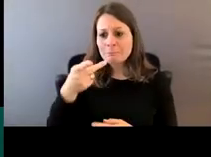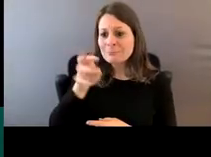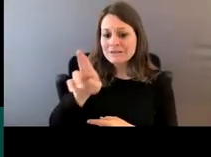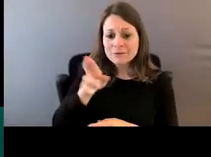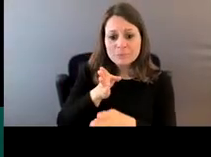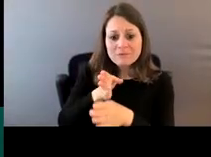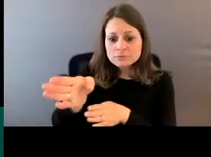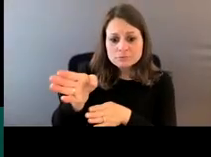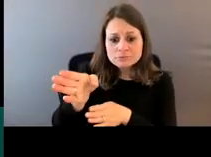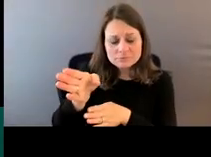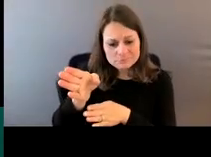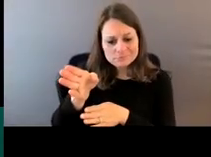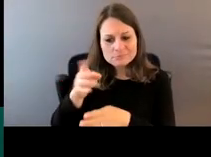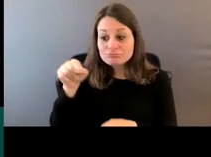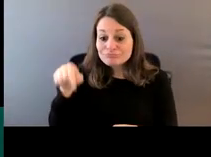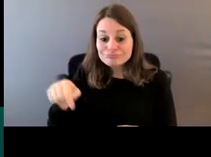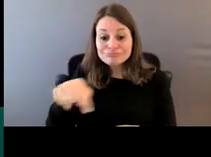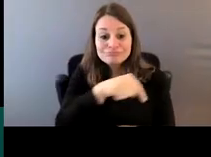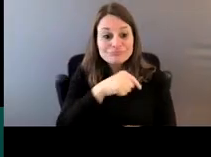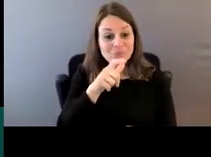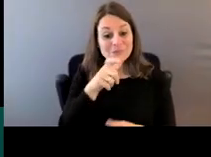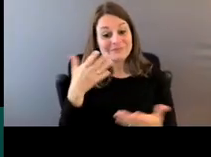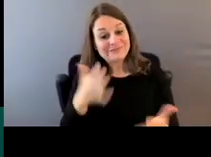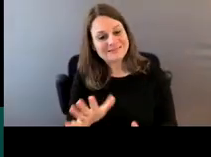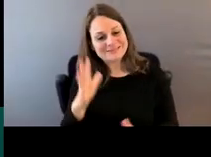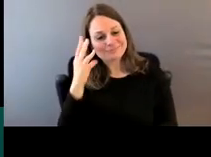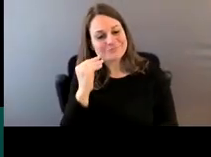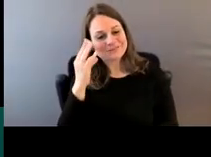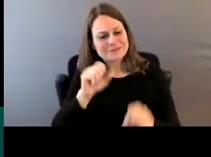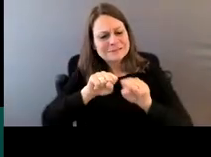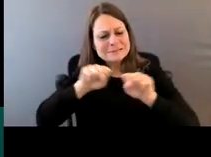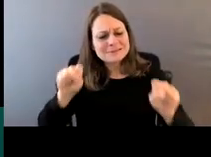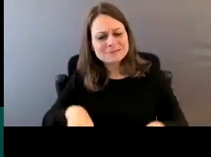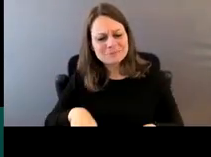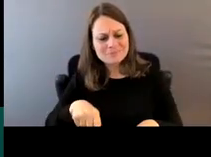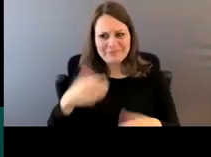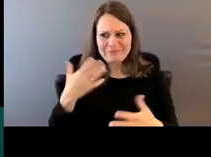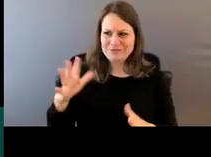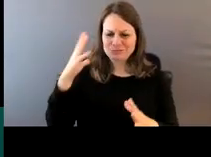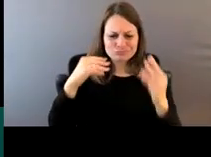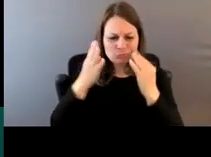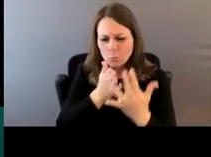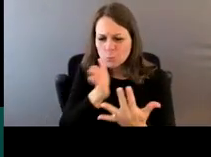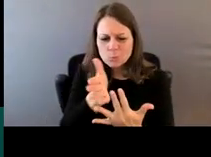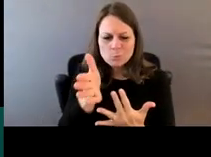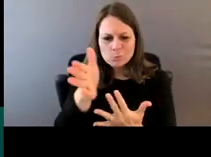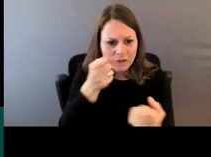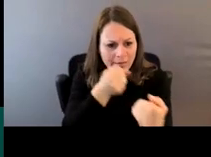have navigated the systems that we advocate folks for.